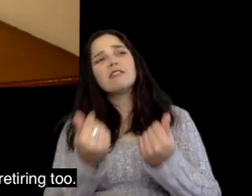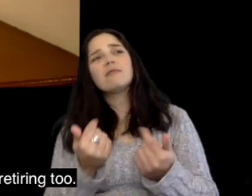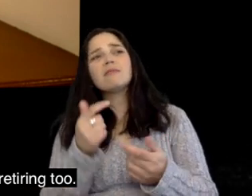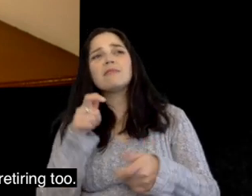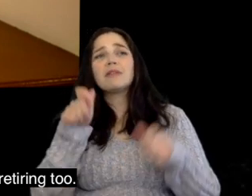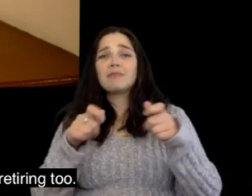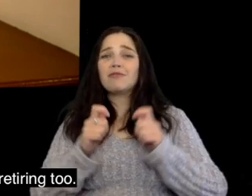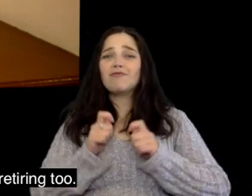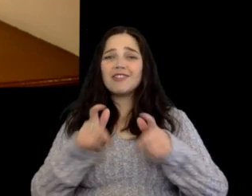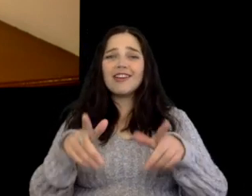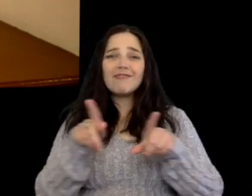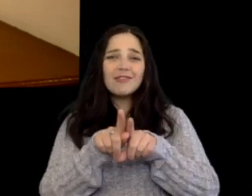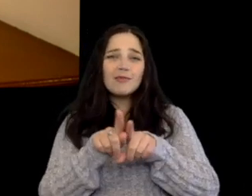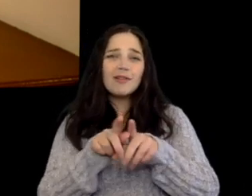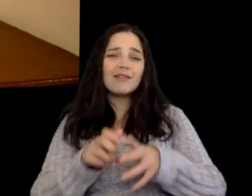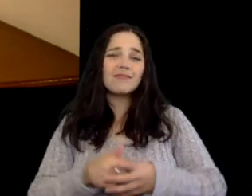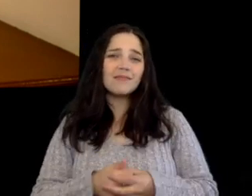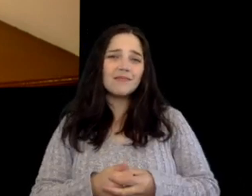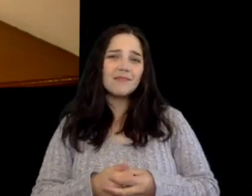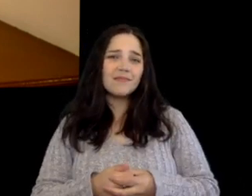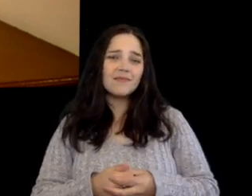those that were retiring too.